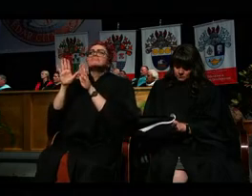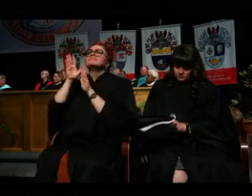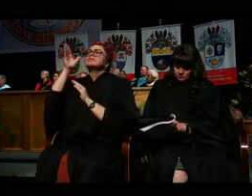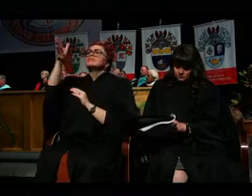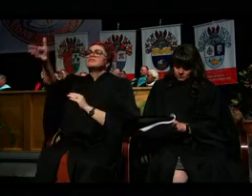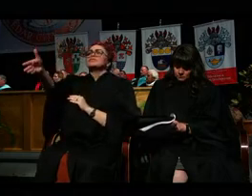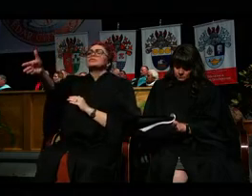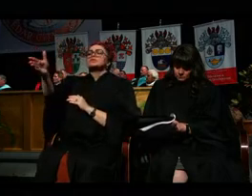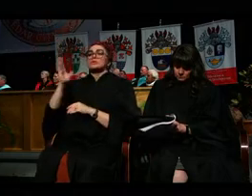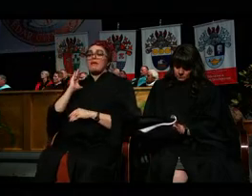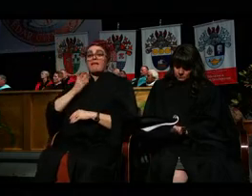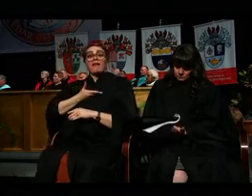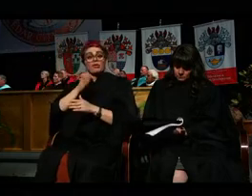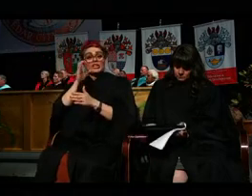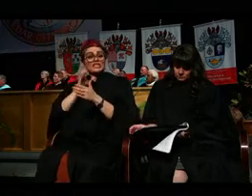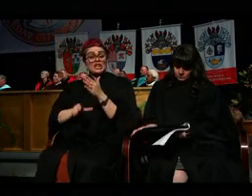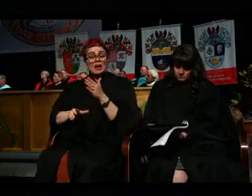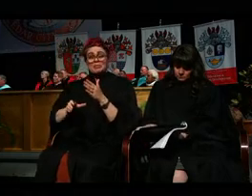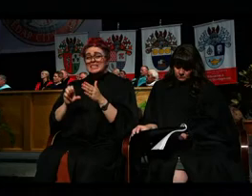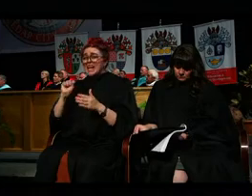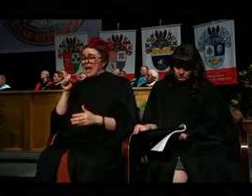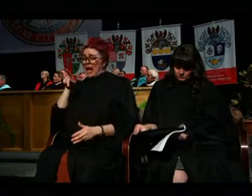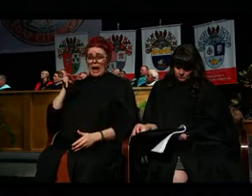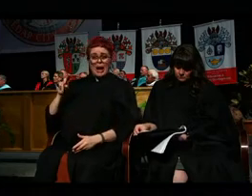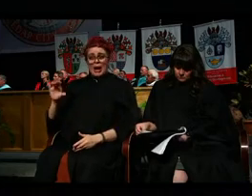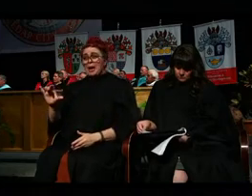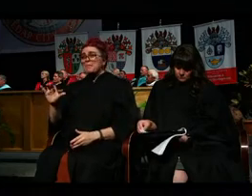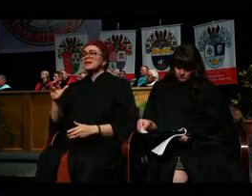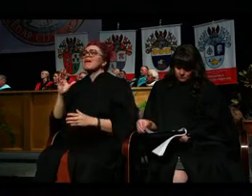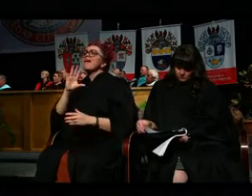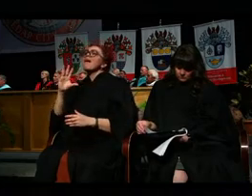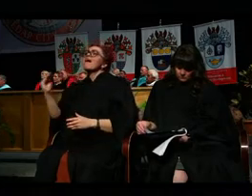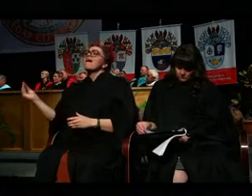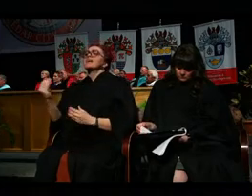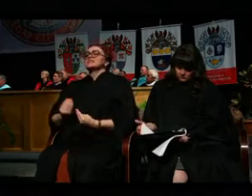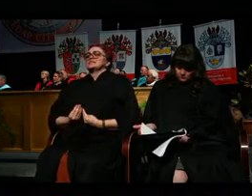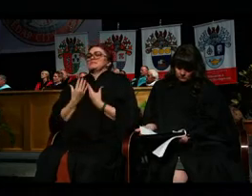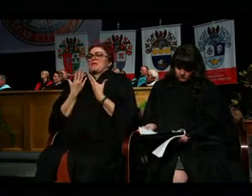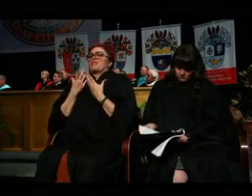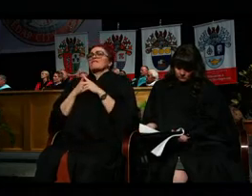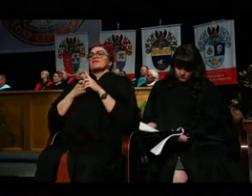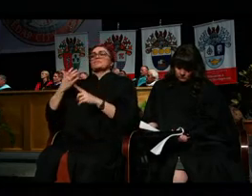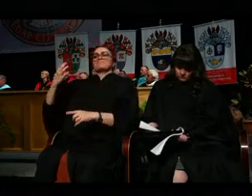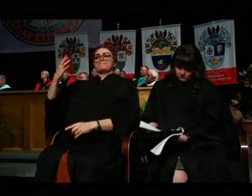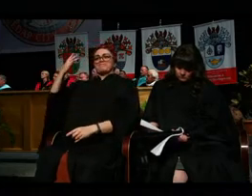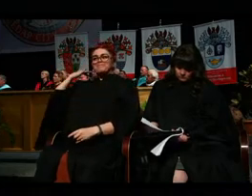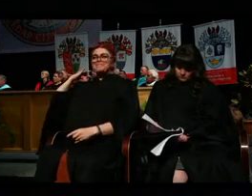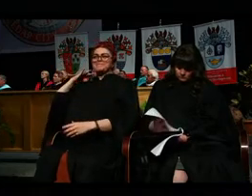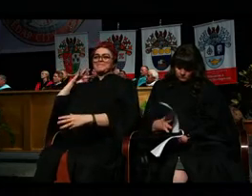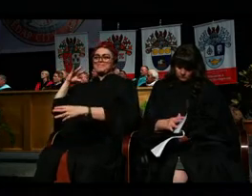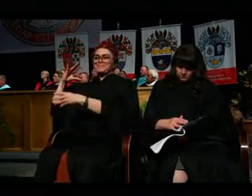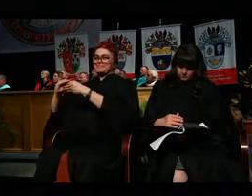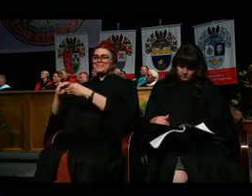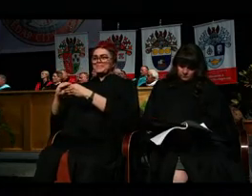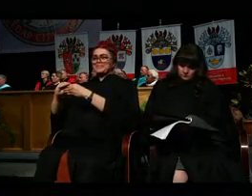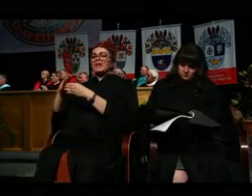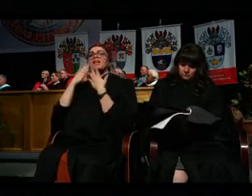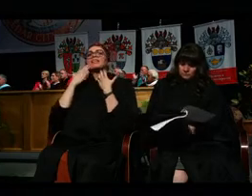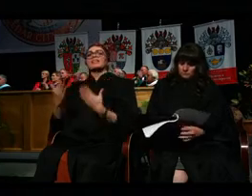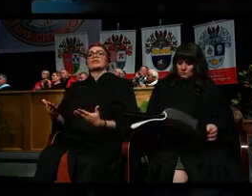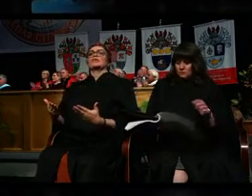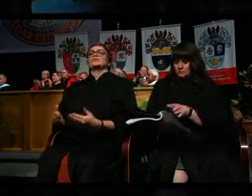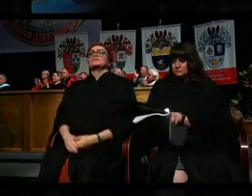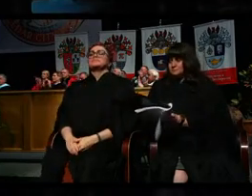university's story are as epic and inspiring as our rich and remarkable past. Thank you.